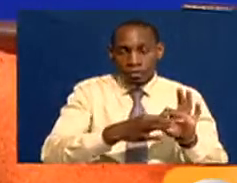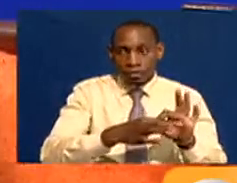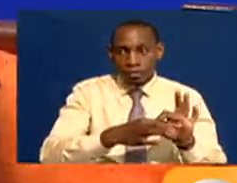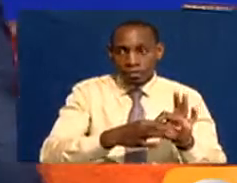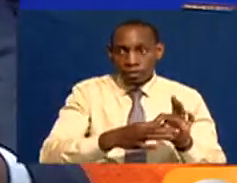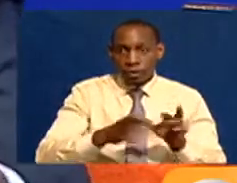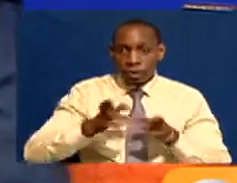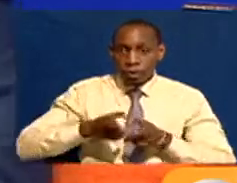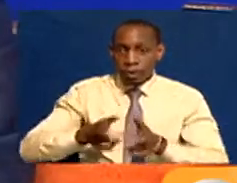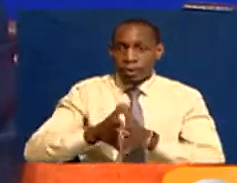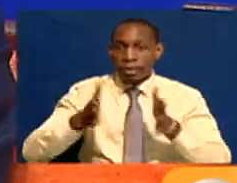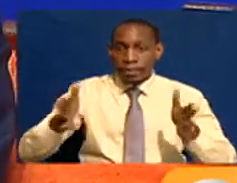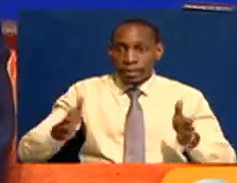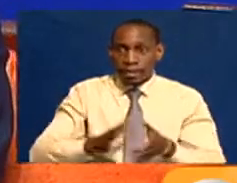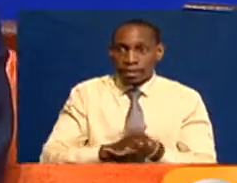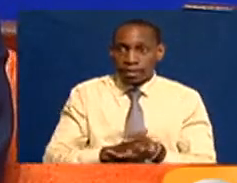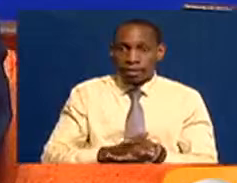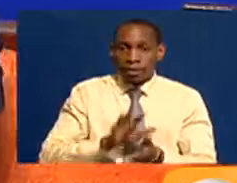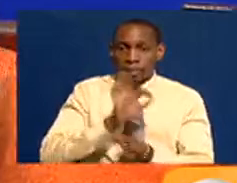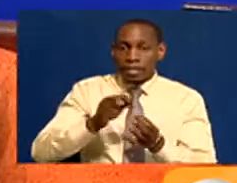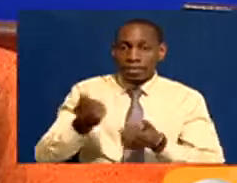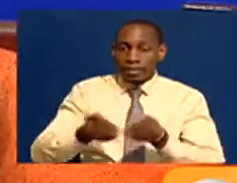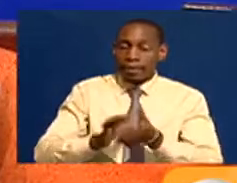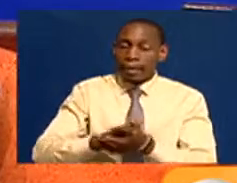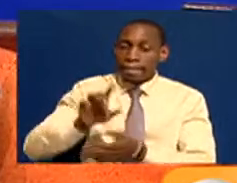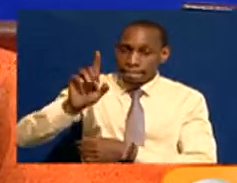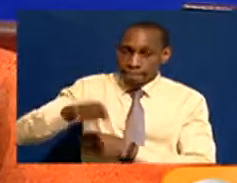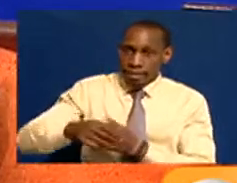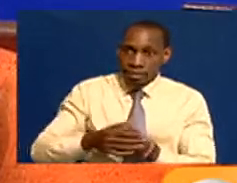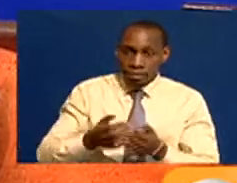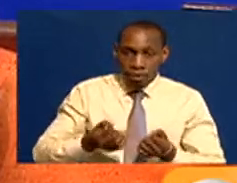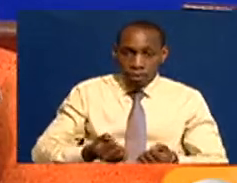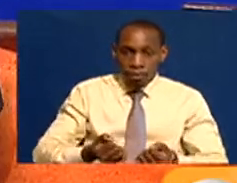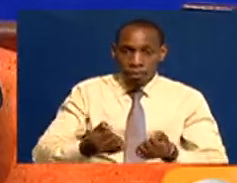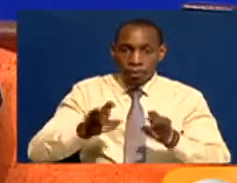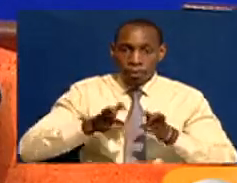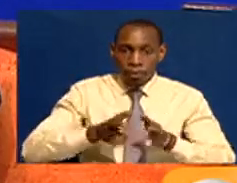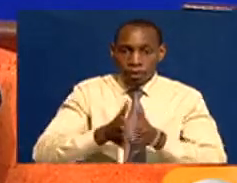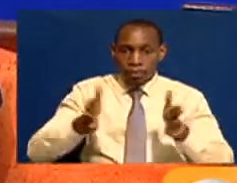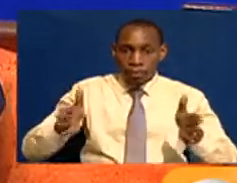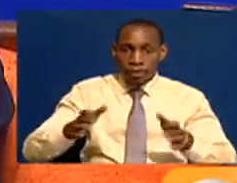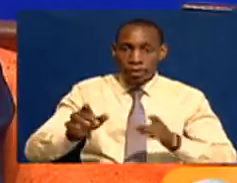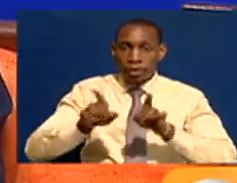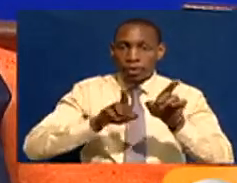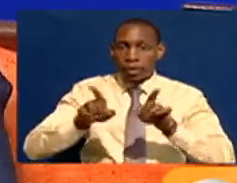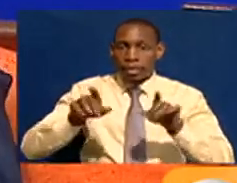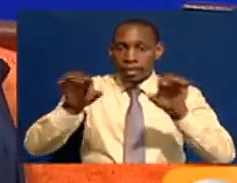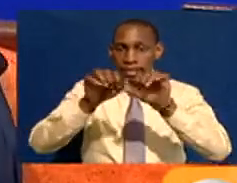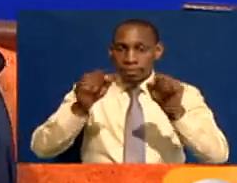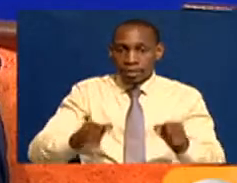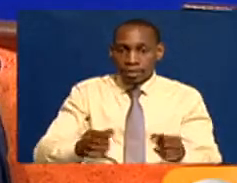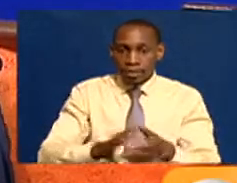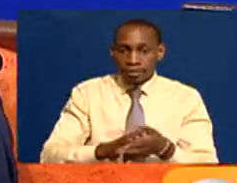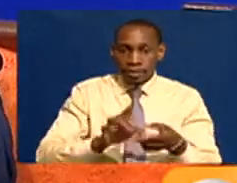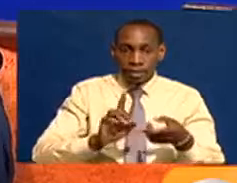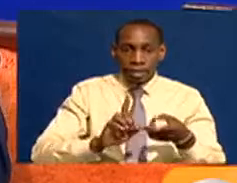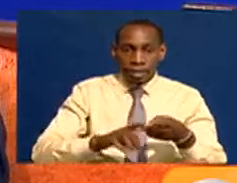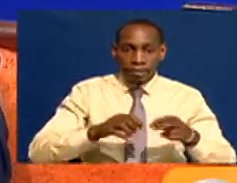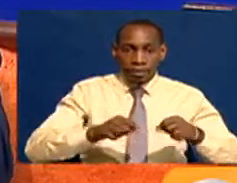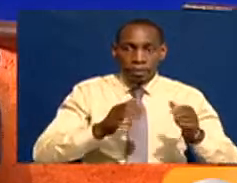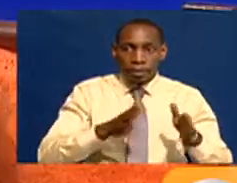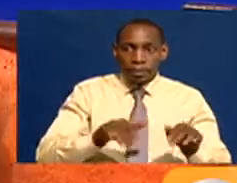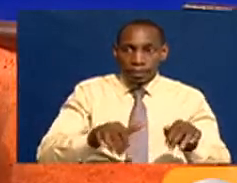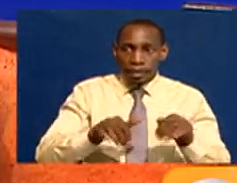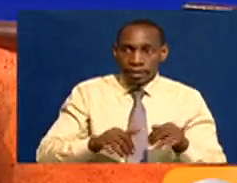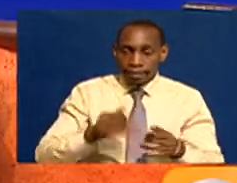At the highway, you have certain vehicles that must go through the highway, the transport system. Then the border guys wait